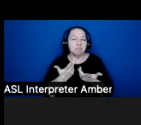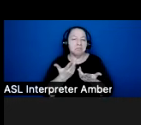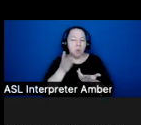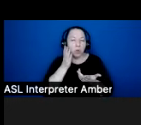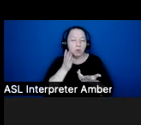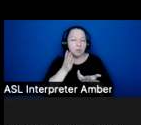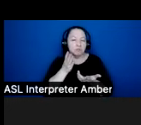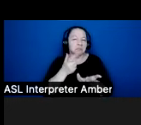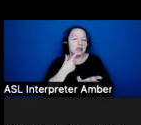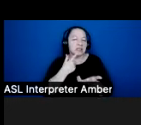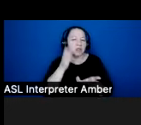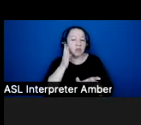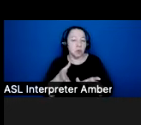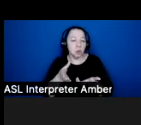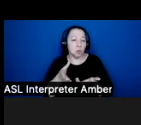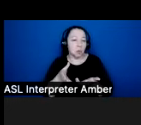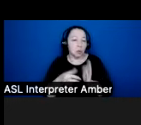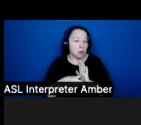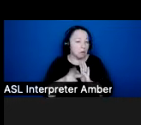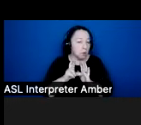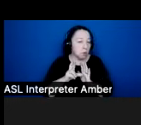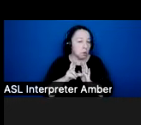confidentiality statement with them?